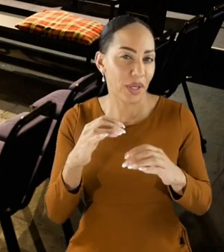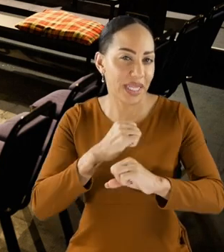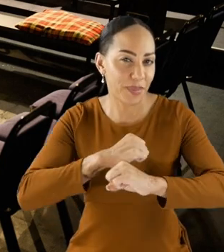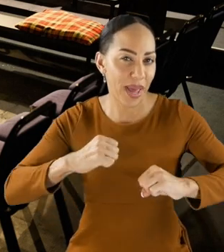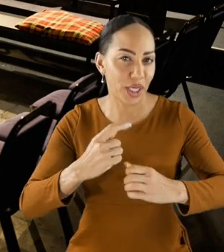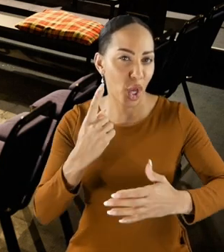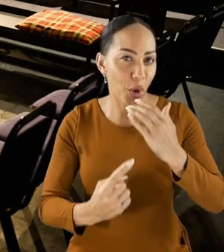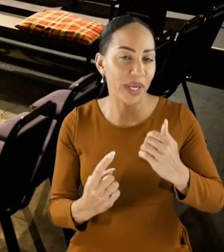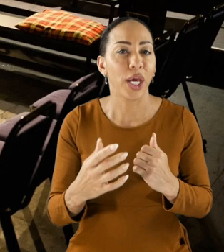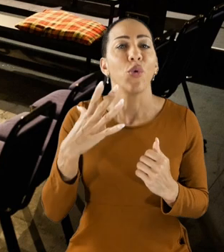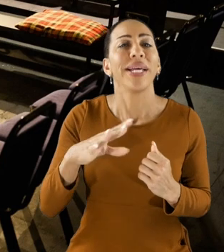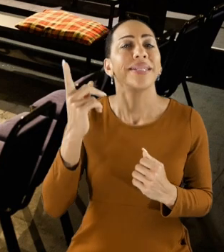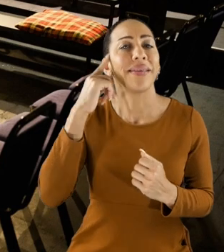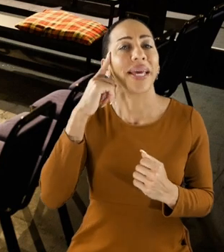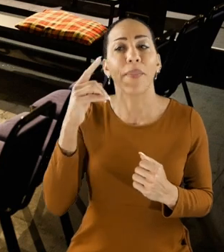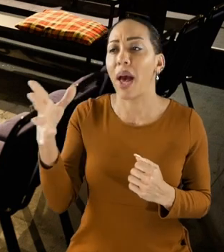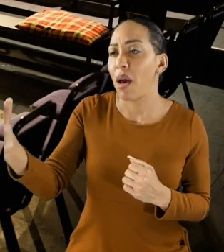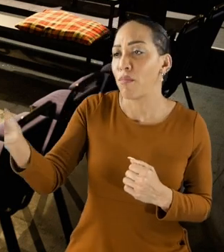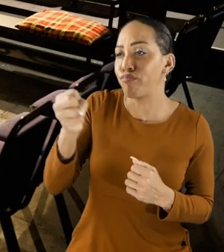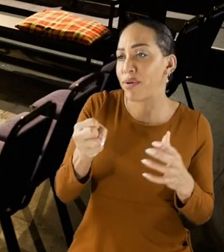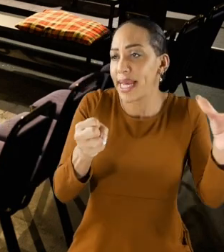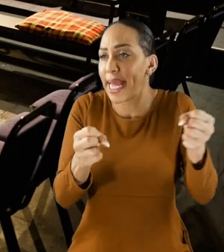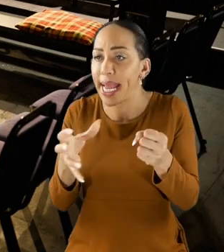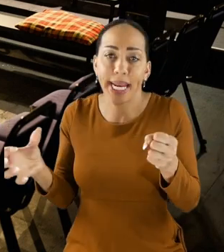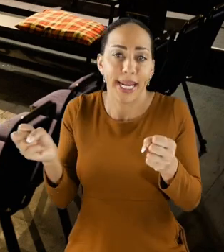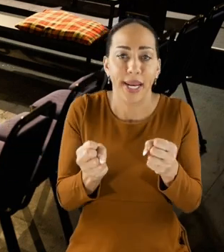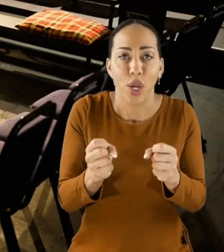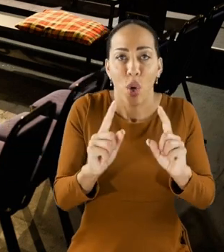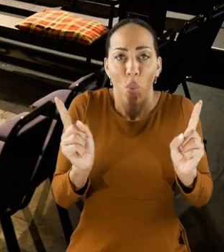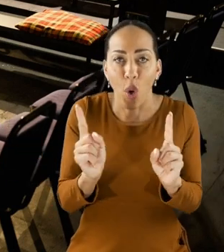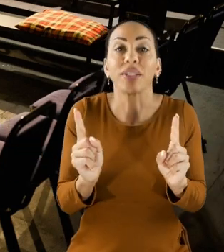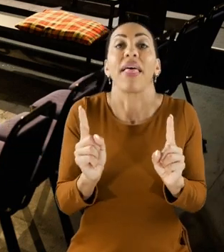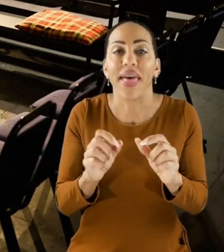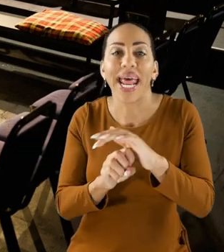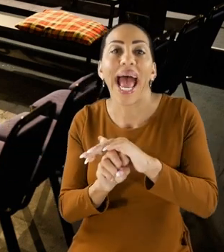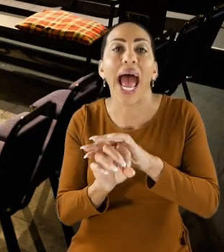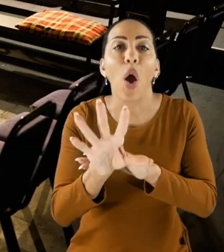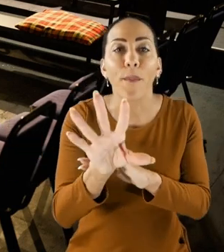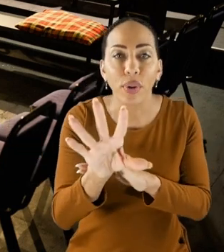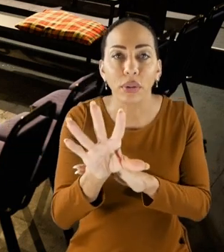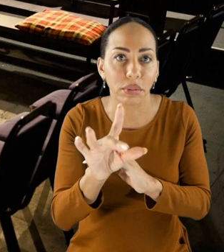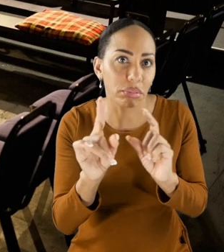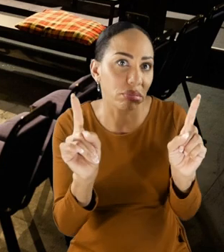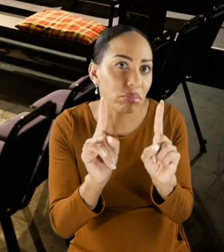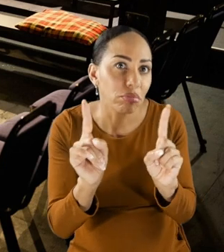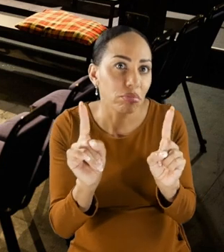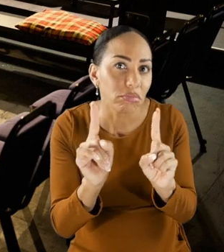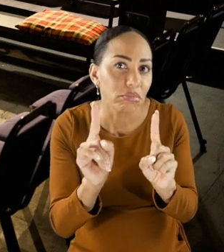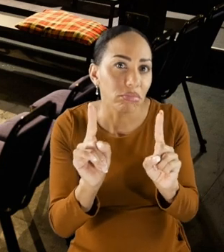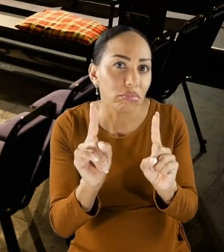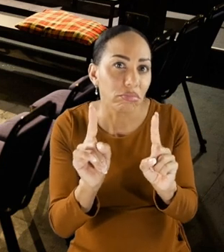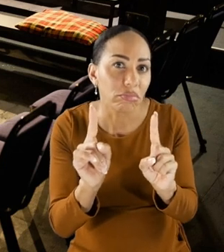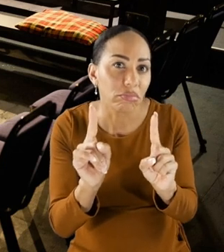the space, but what is it we're bringing in? We can then start to think about what is it we send back out to those people? What do they see?